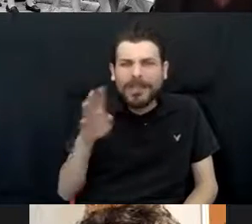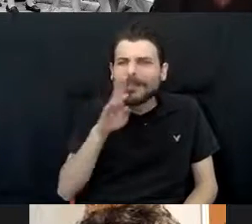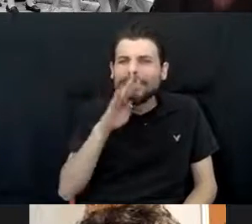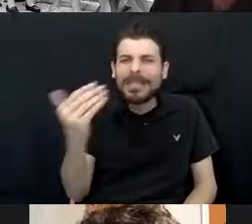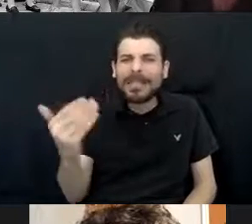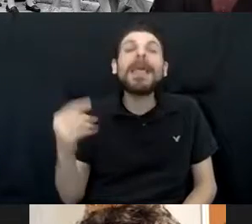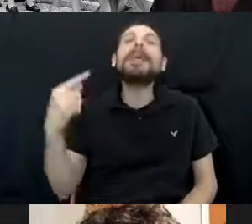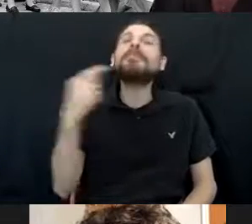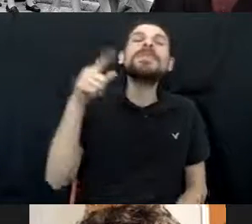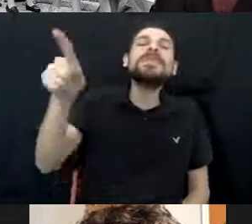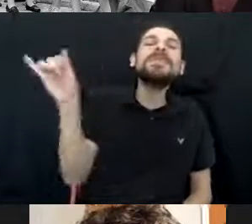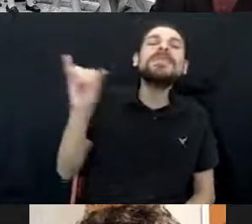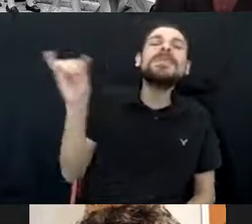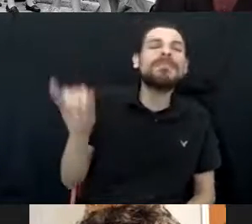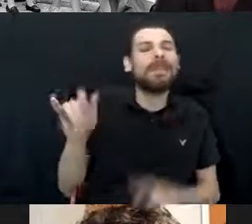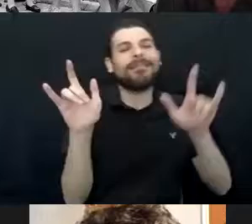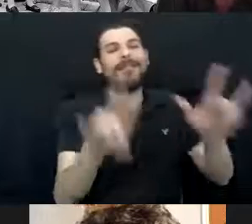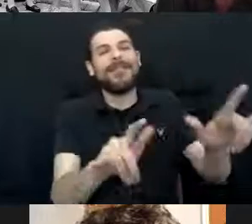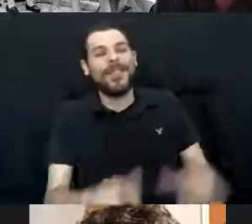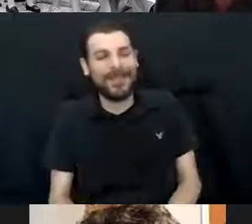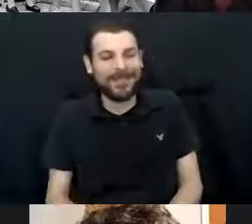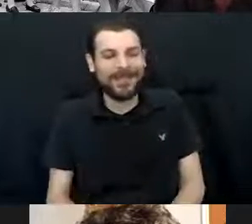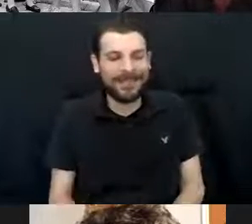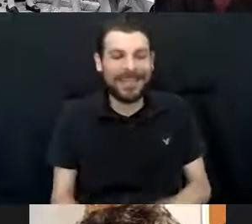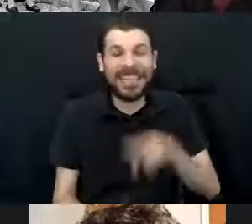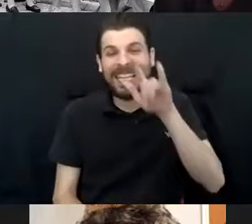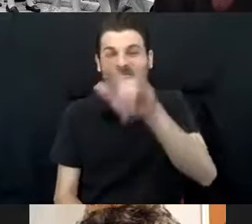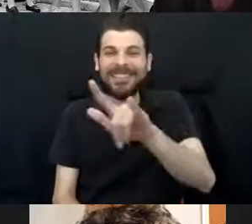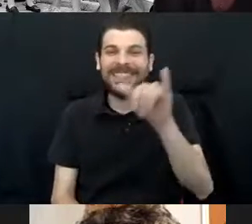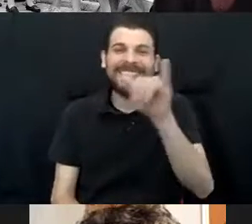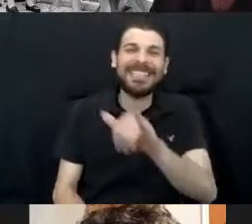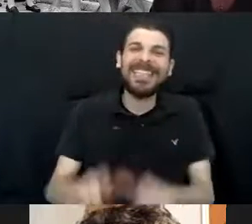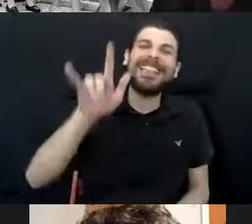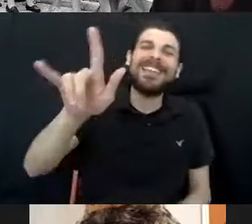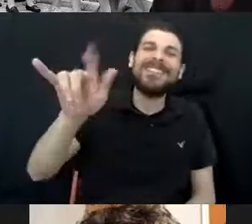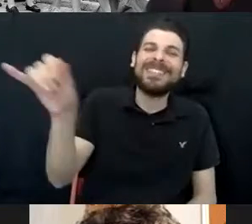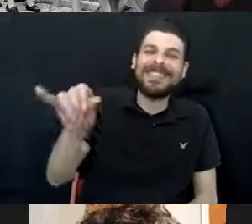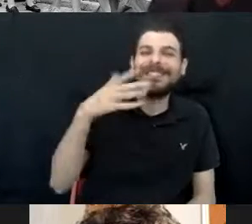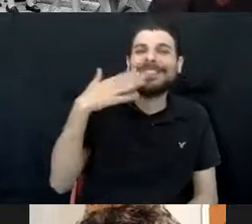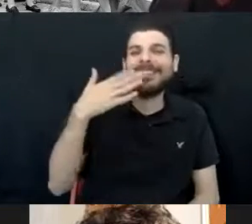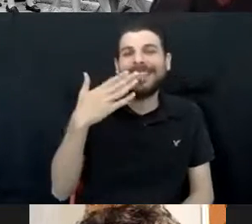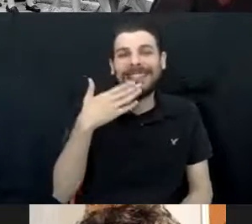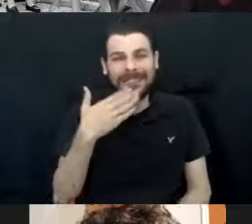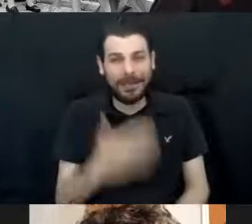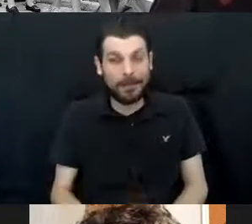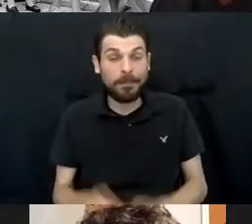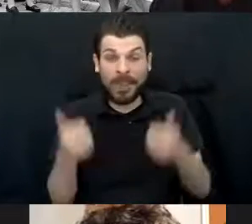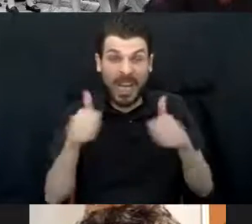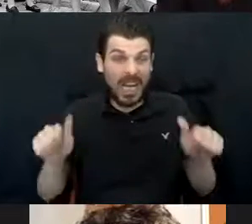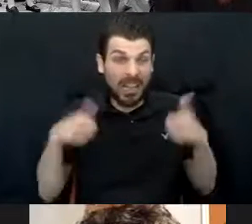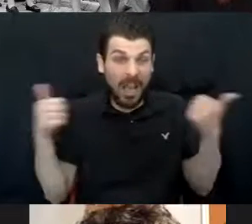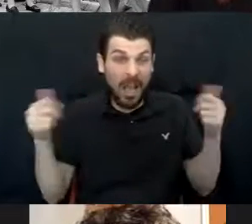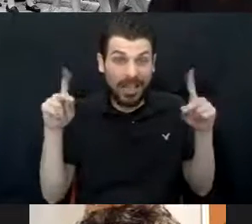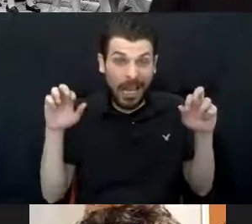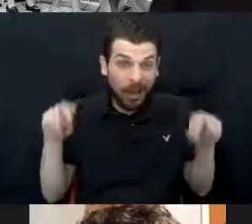something. Miss you too. Miss you too. I love you. I love you too. Love you too. Thank y'all. Anything else, Karen,